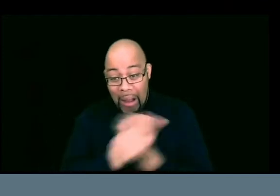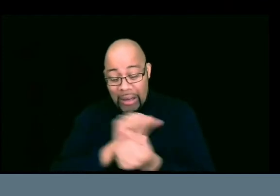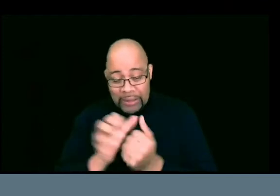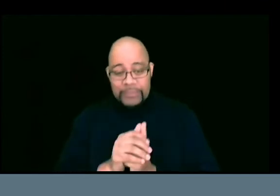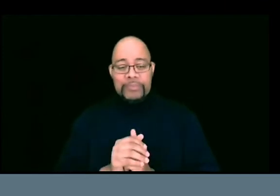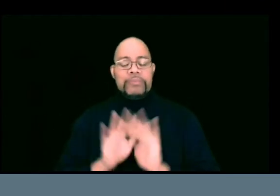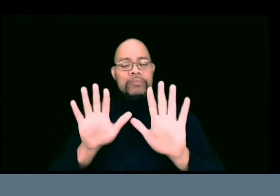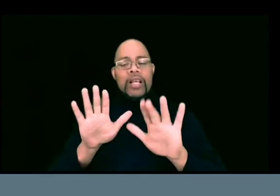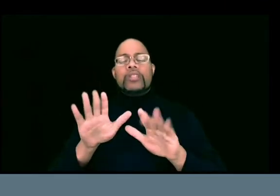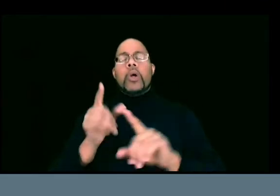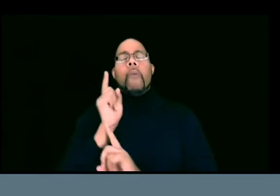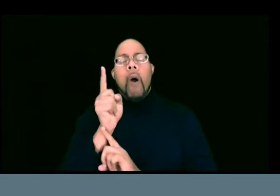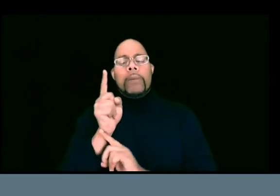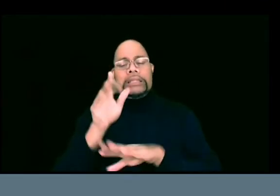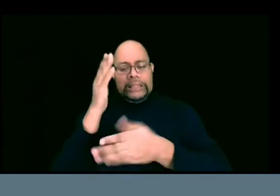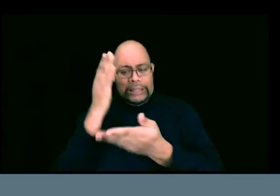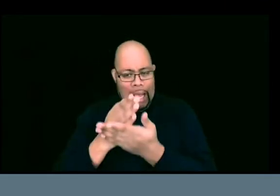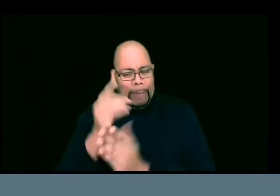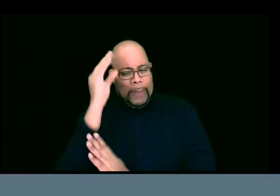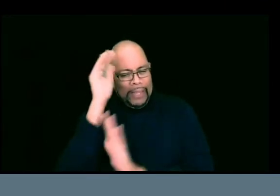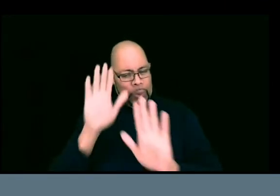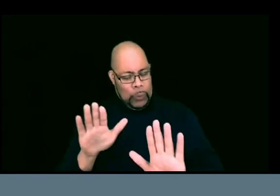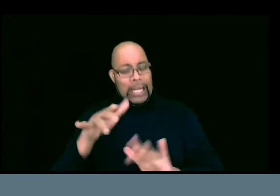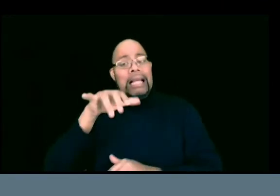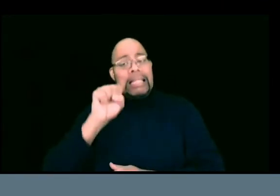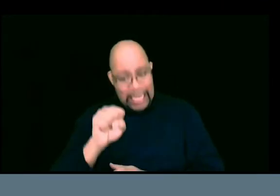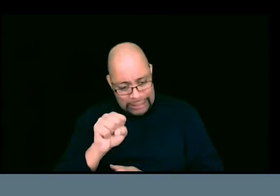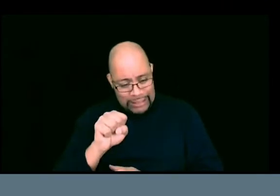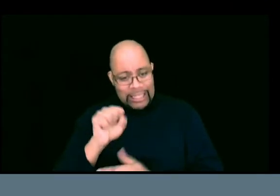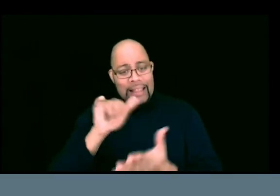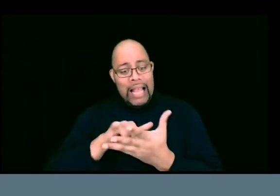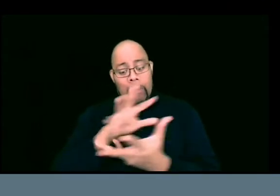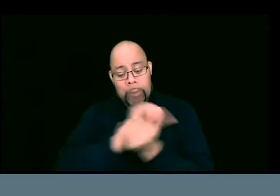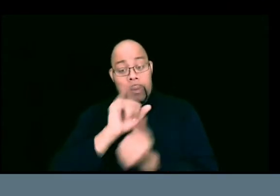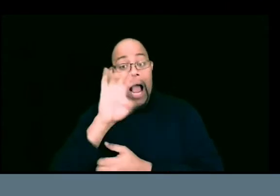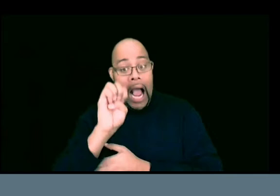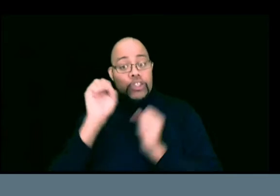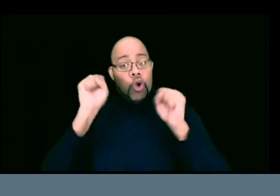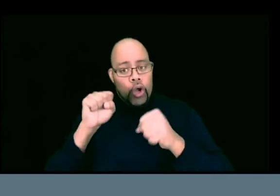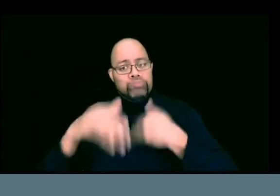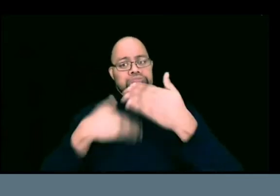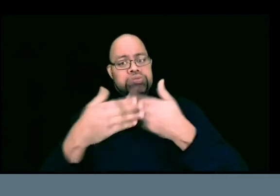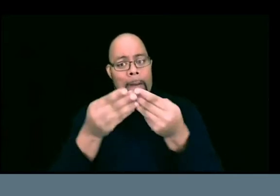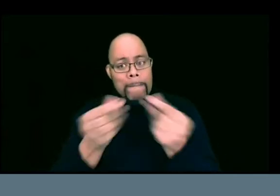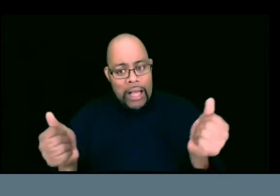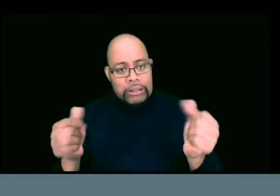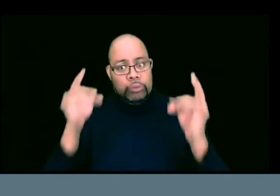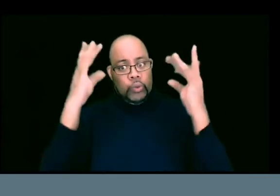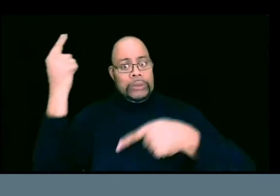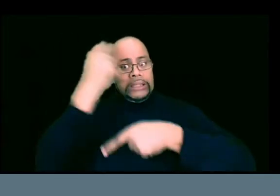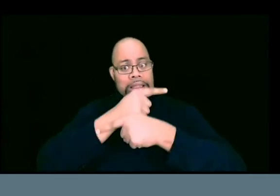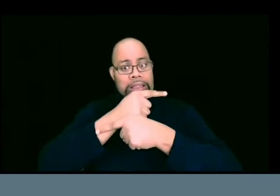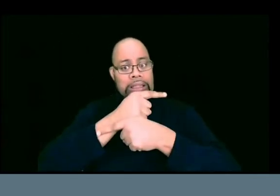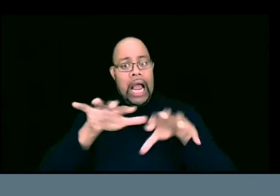total devastation and chaos. Let's just take a moment to stop and think about this. Yes, the disintegration of the ice shelf could